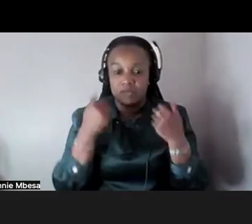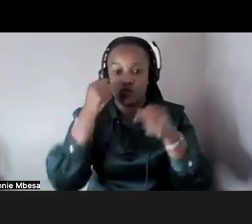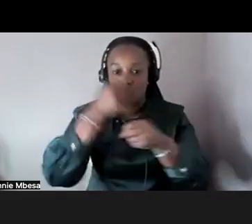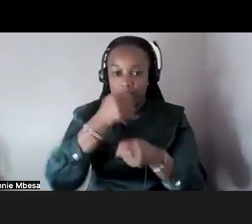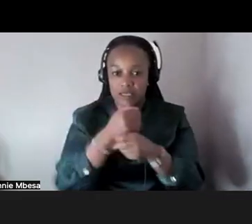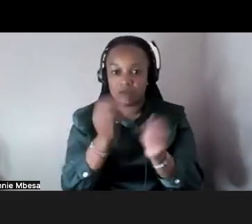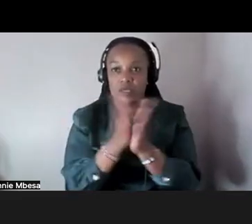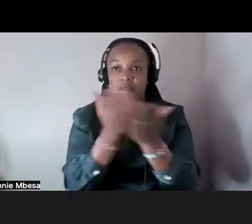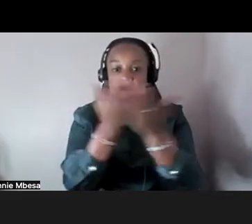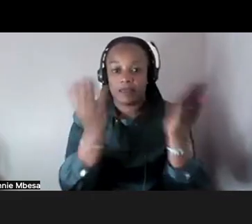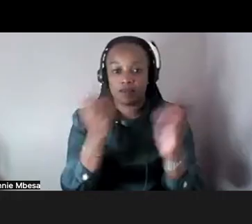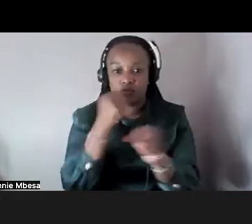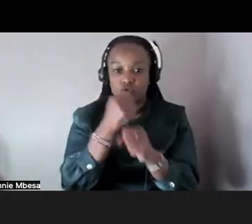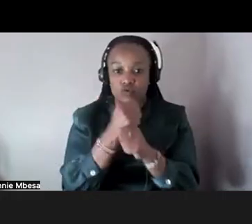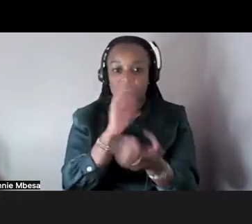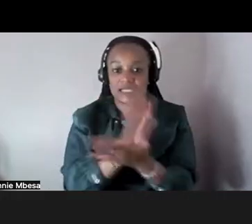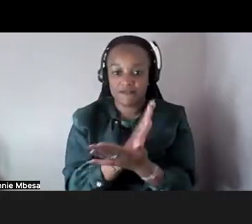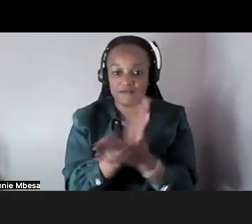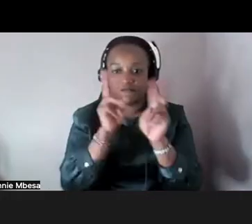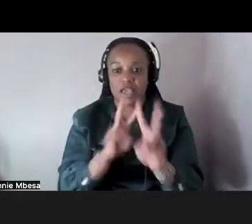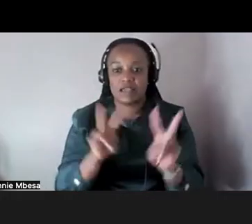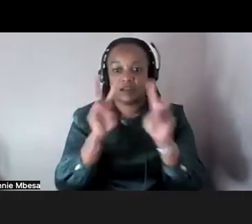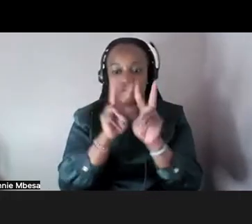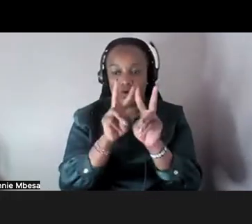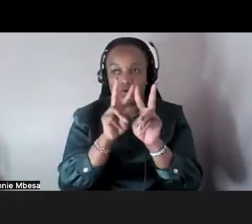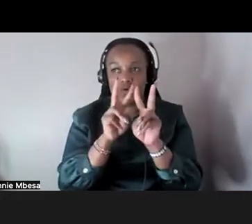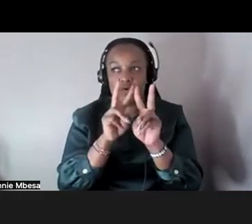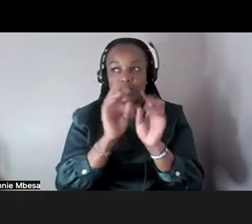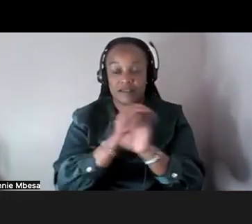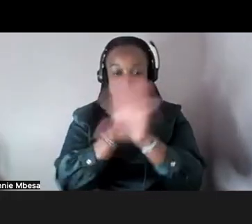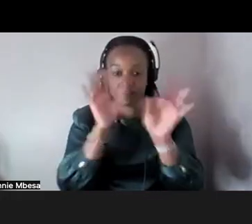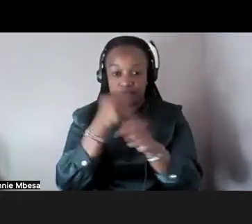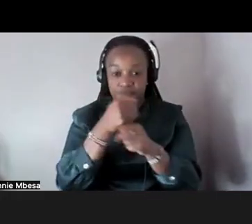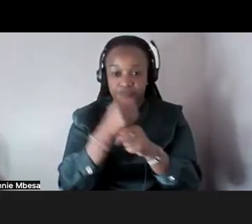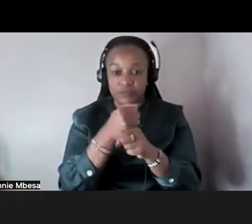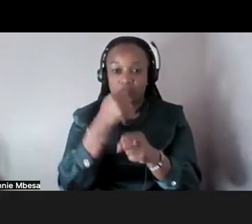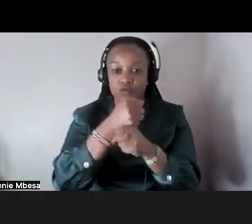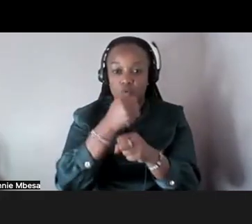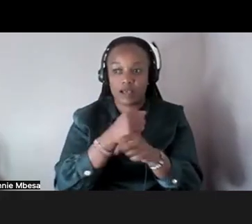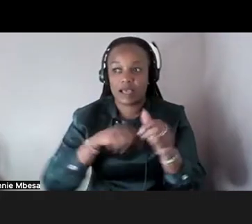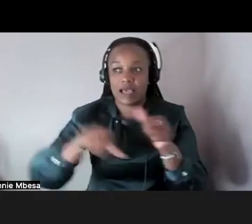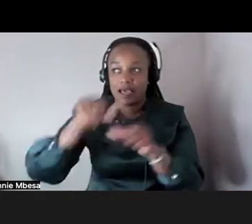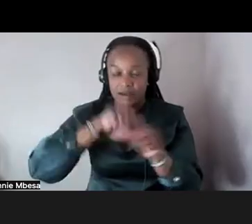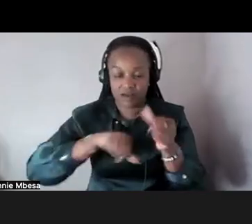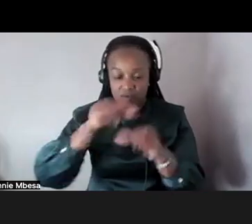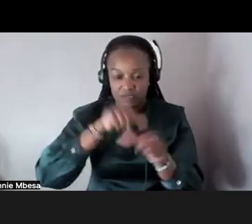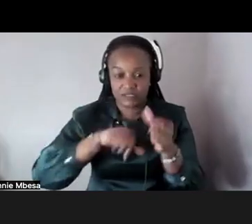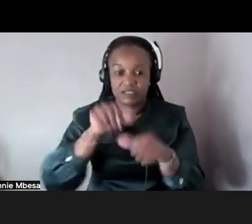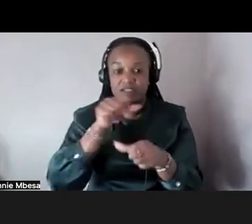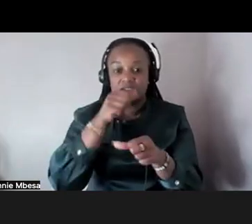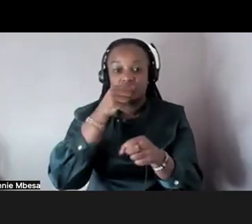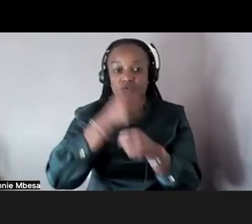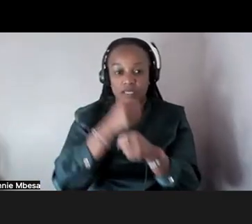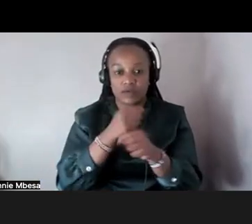to do sort of values clarification work and to do work around learning person-centered communication